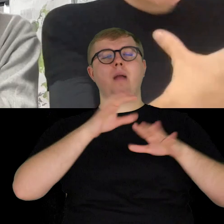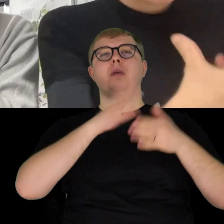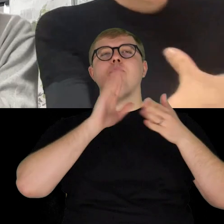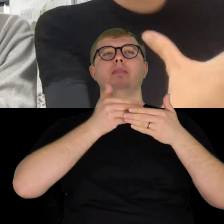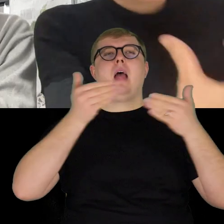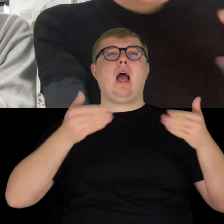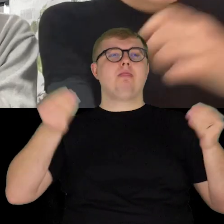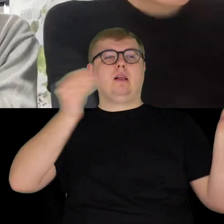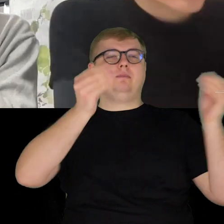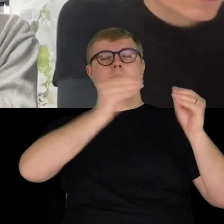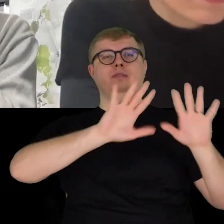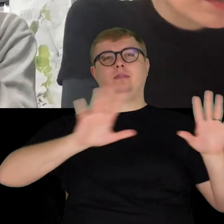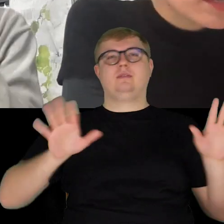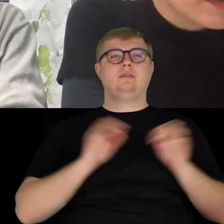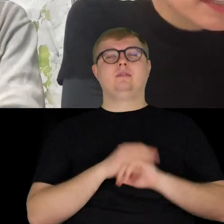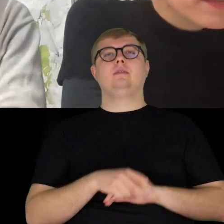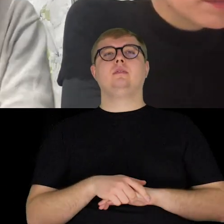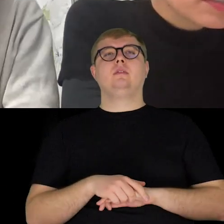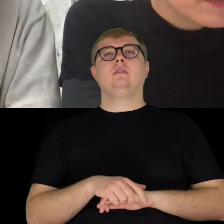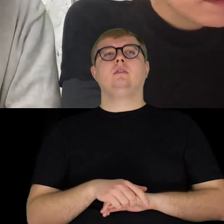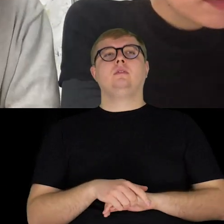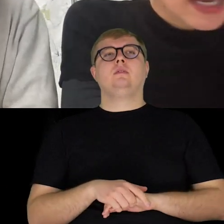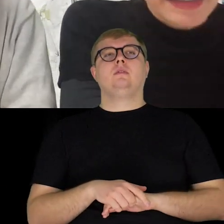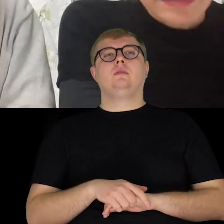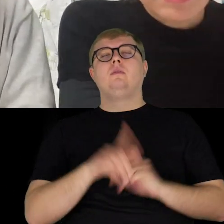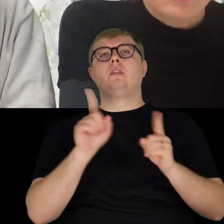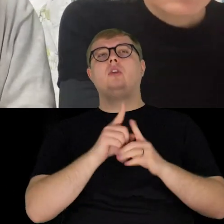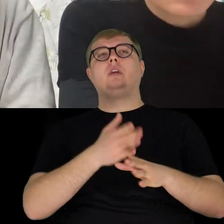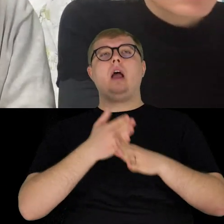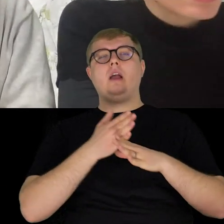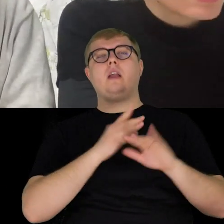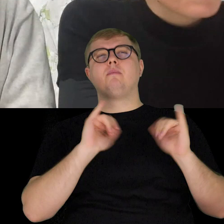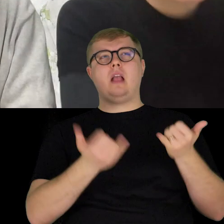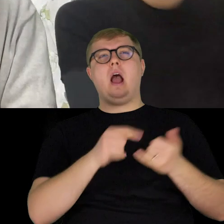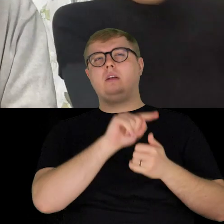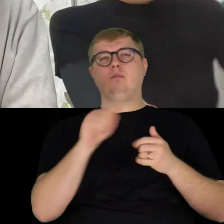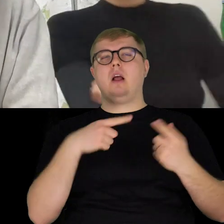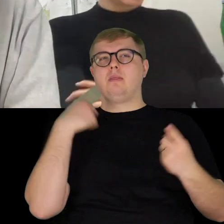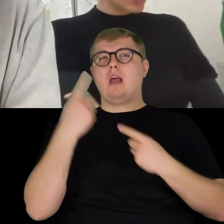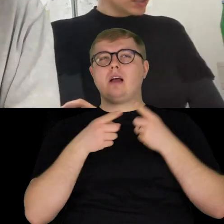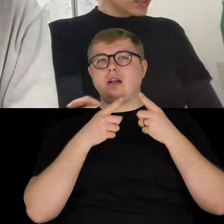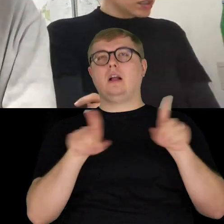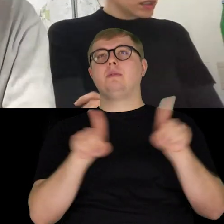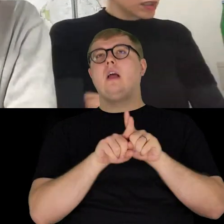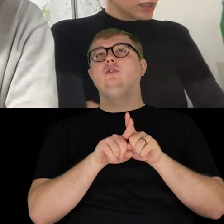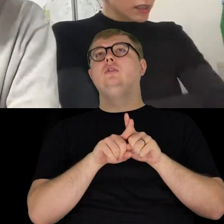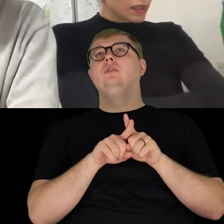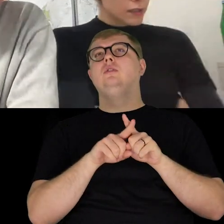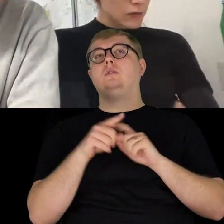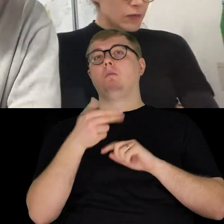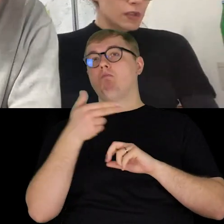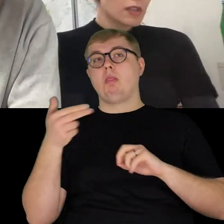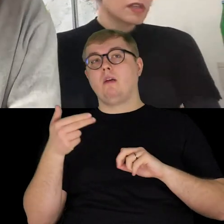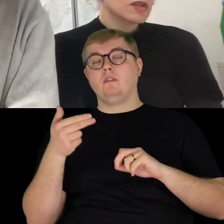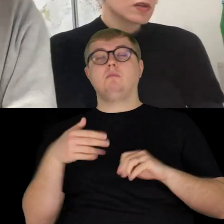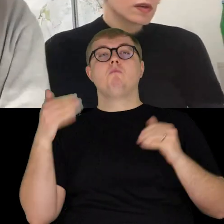with somehow what kind of narrative and motive are behind it. Maybe the point to make on this is sort of trying to reach back